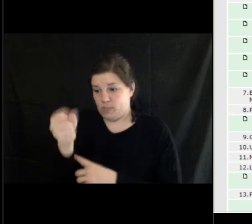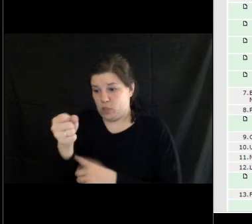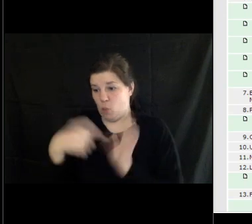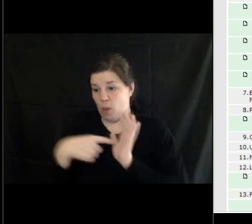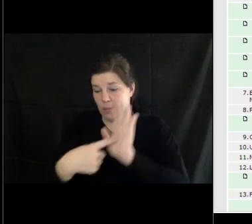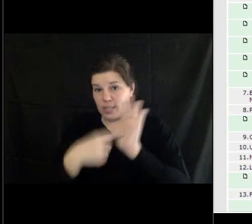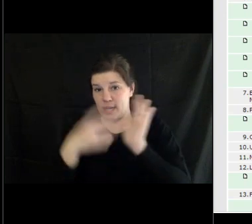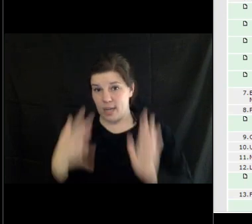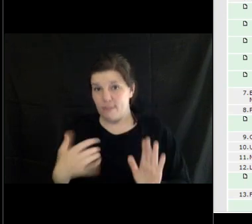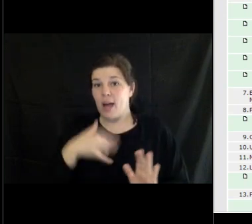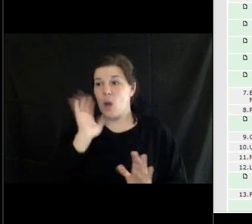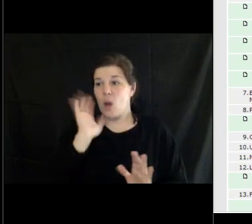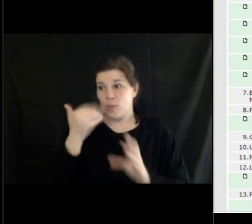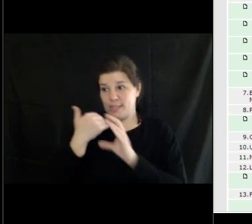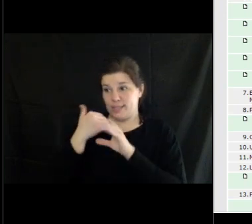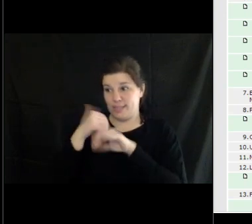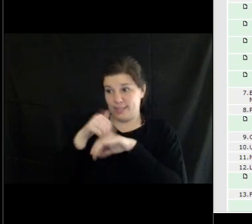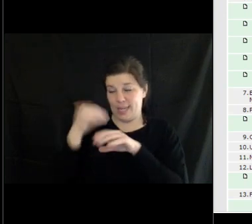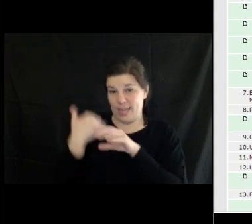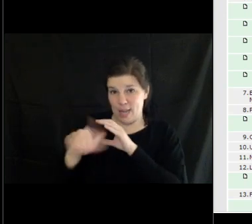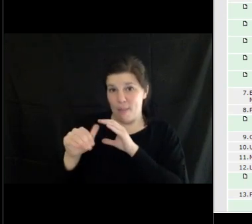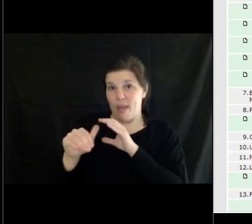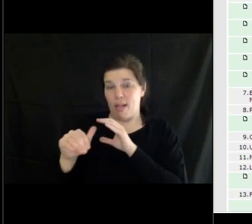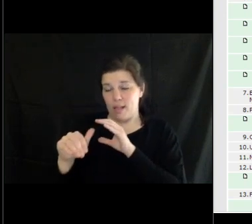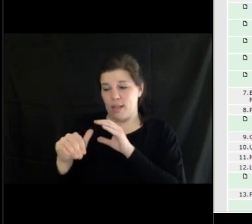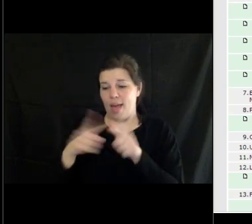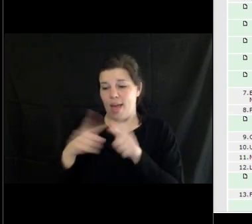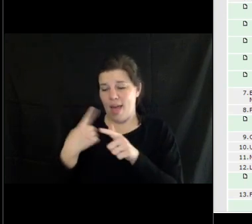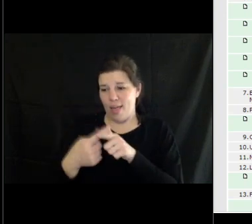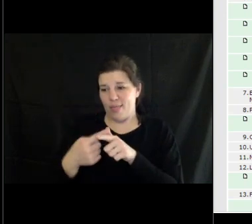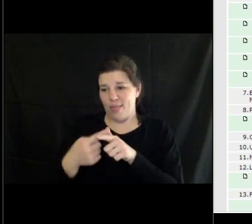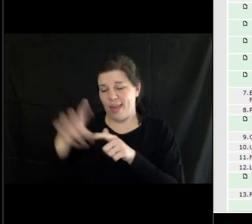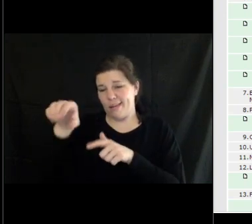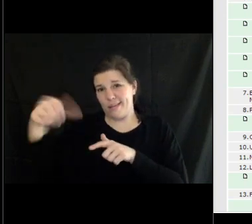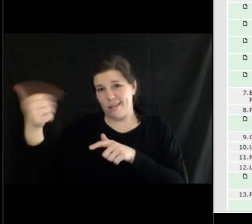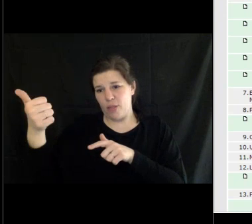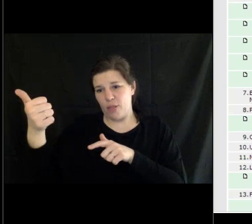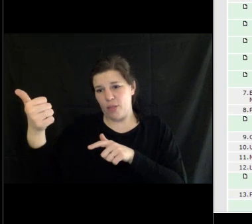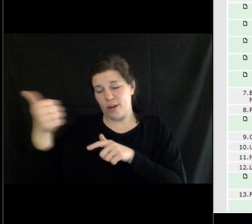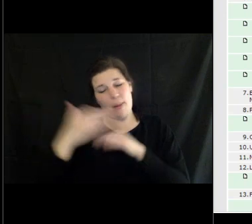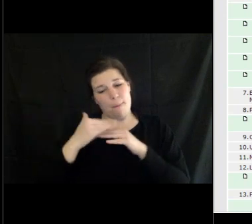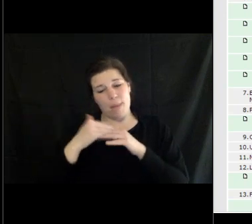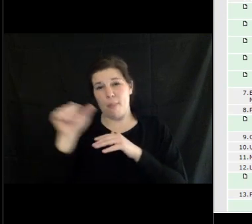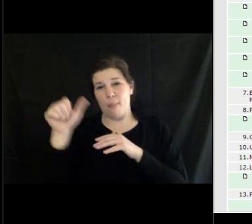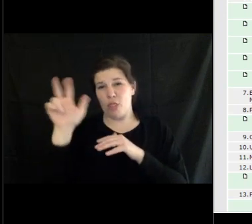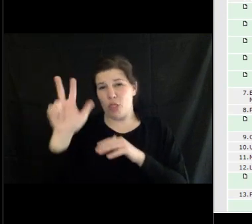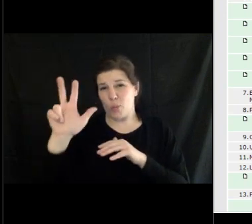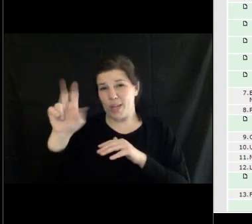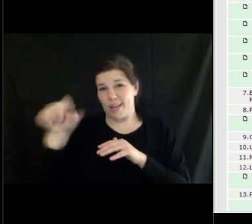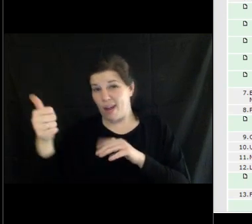email and that meeting will be scheduled virtually. And then there are at least 3 other meetings that are